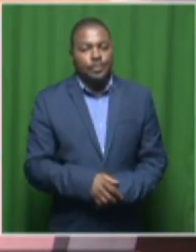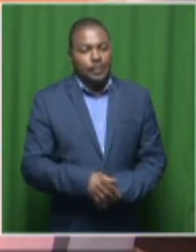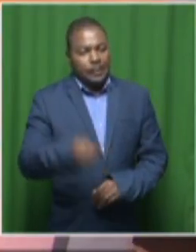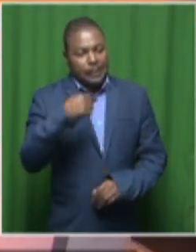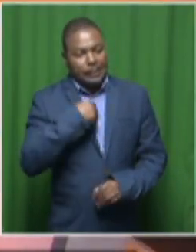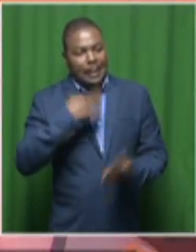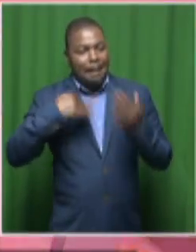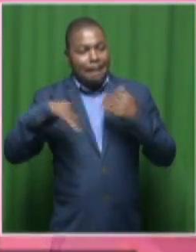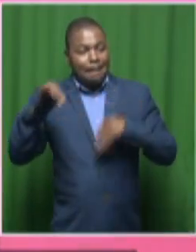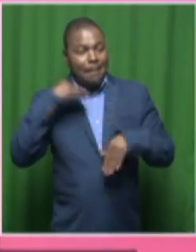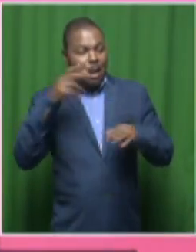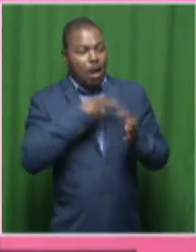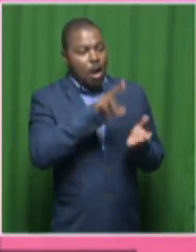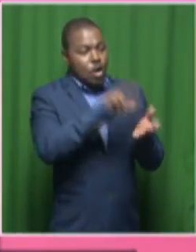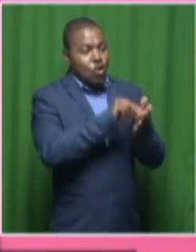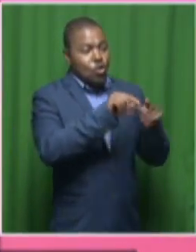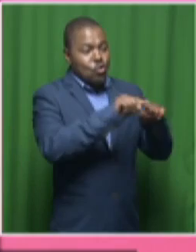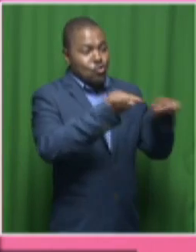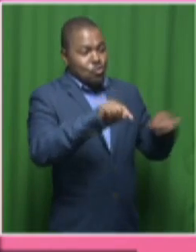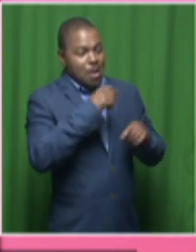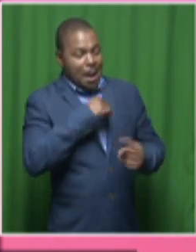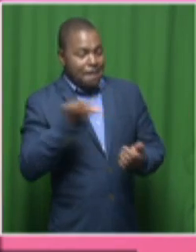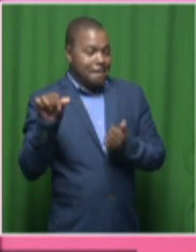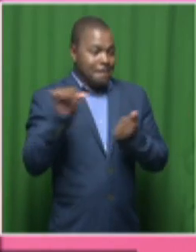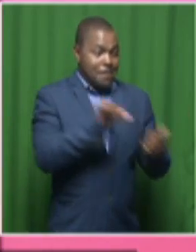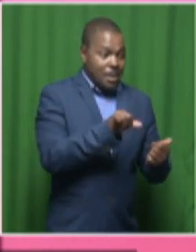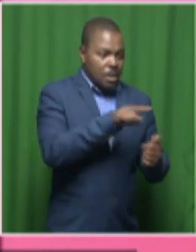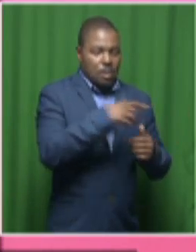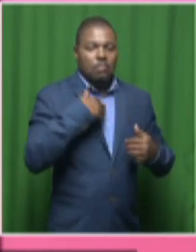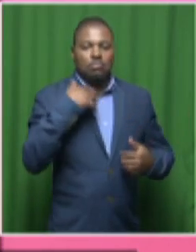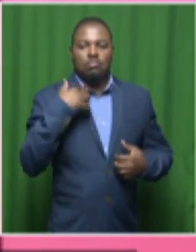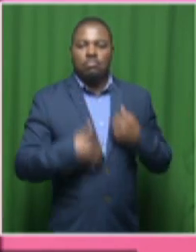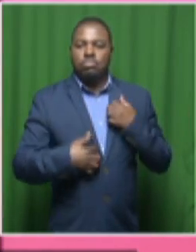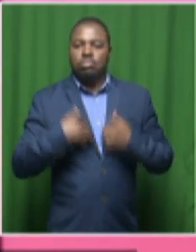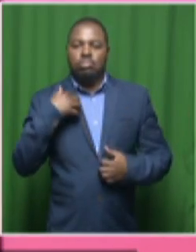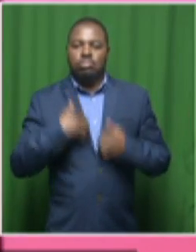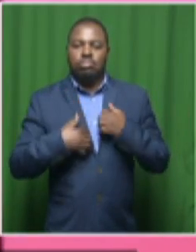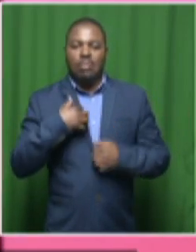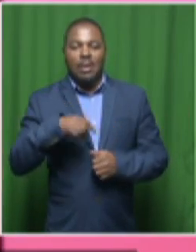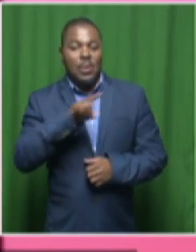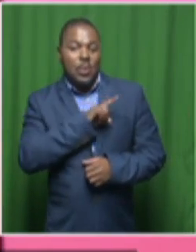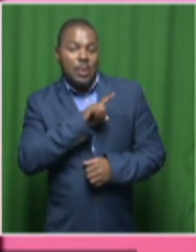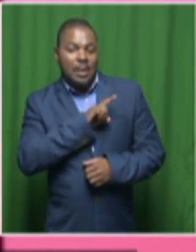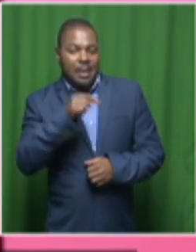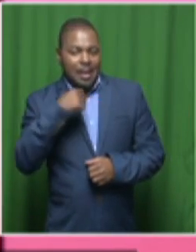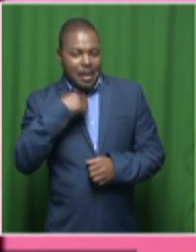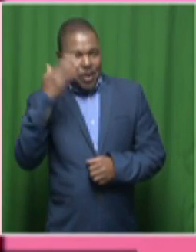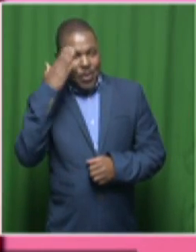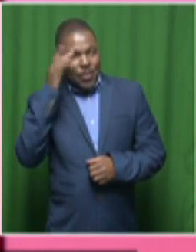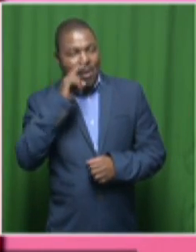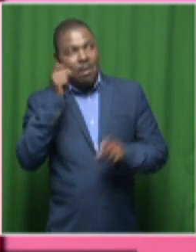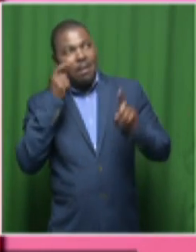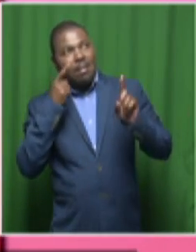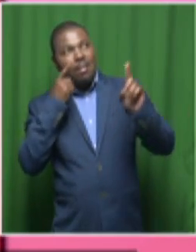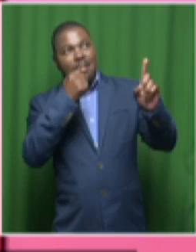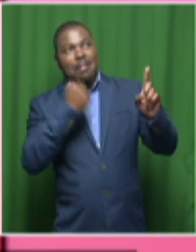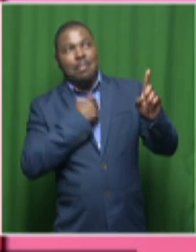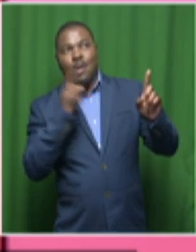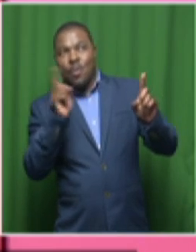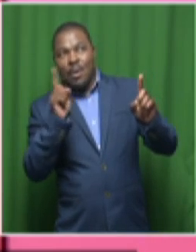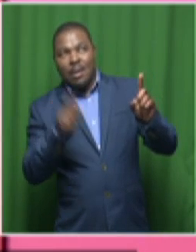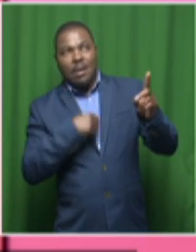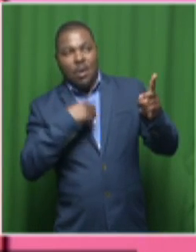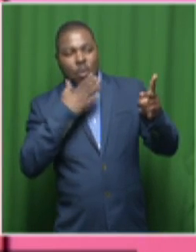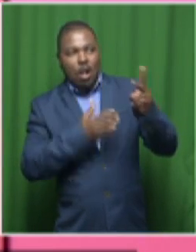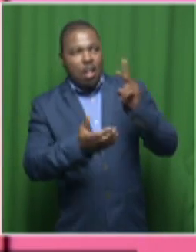back into the studio this time, it was very exciting, because I knew the goal that I had and also what I wanted